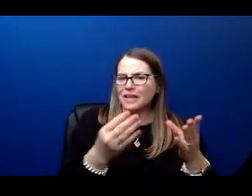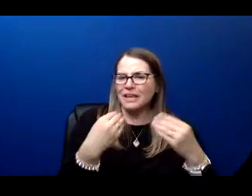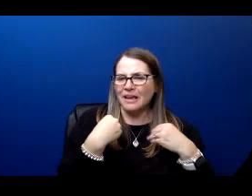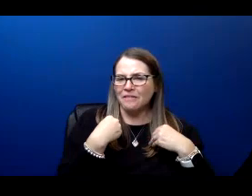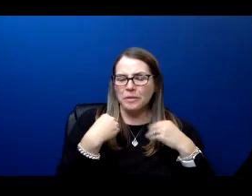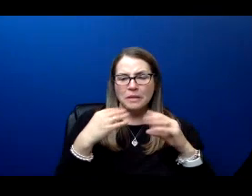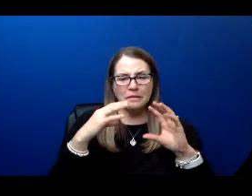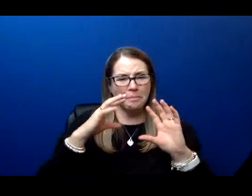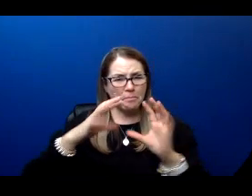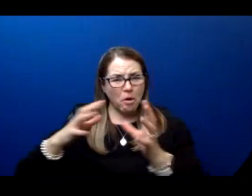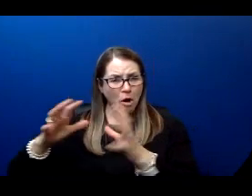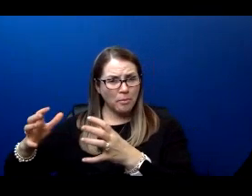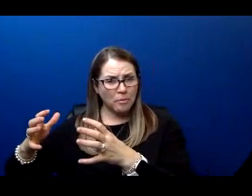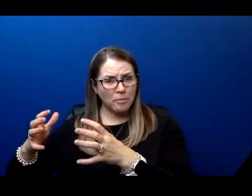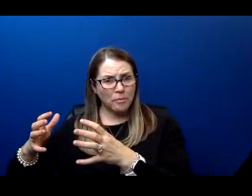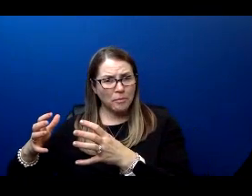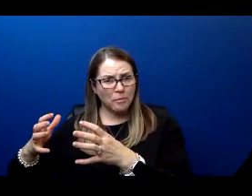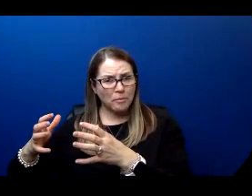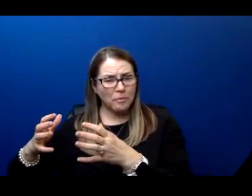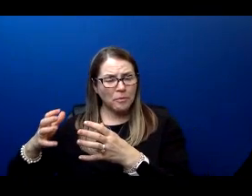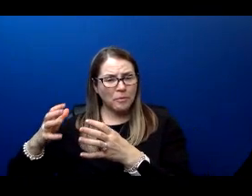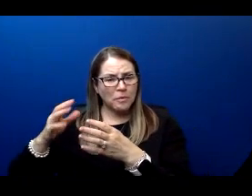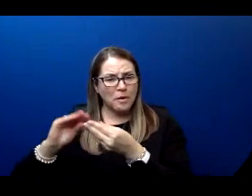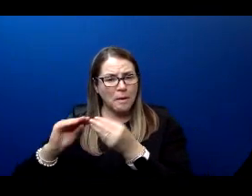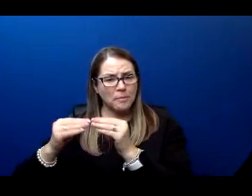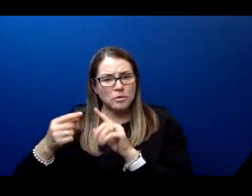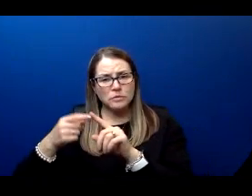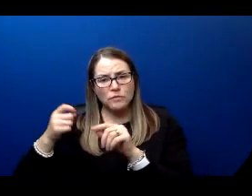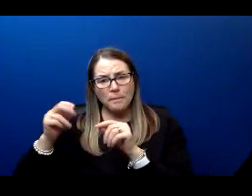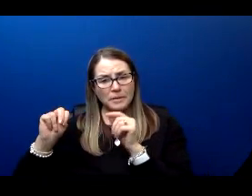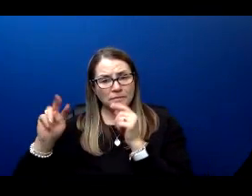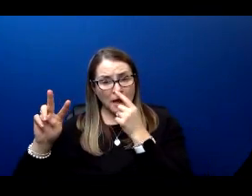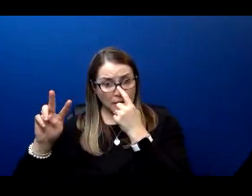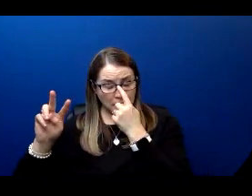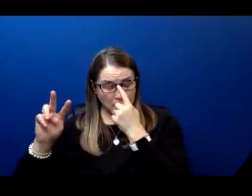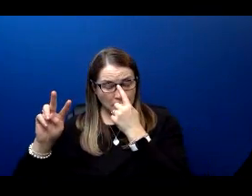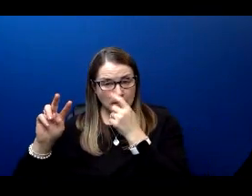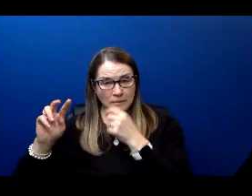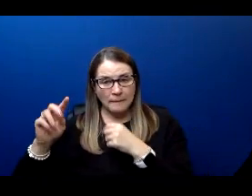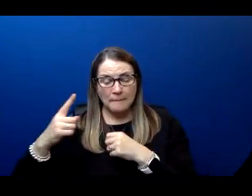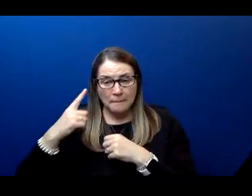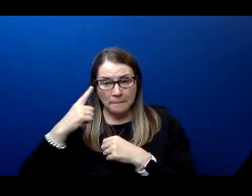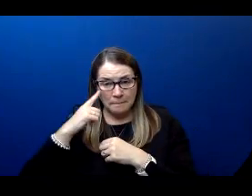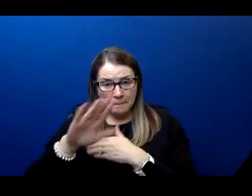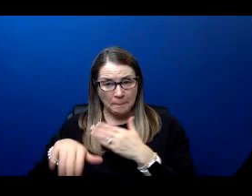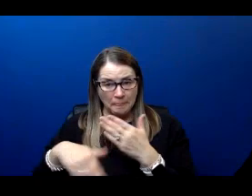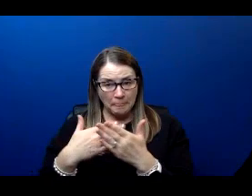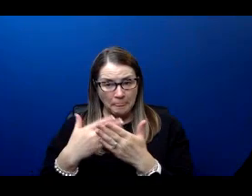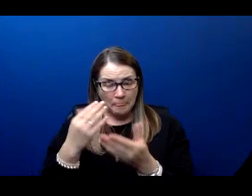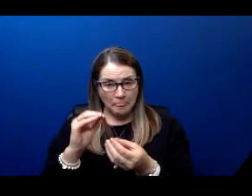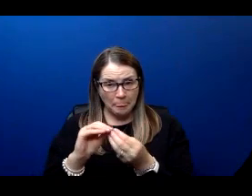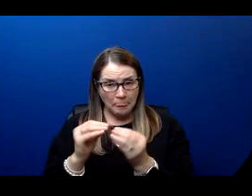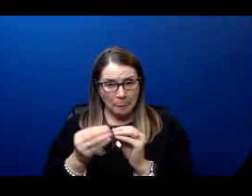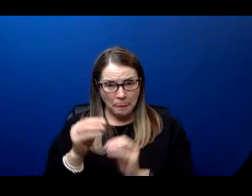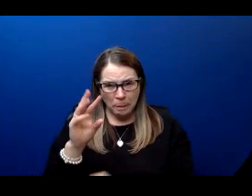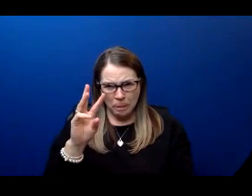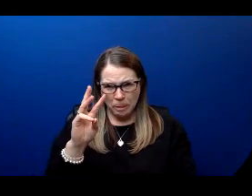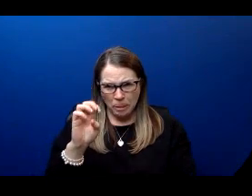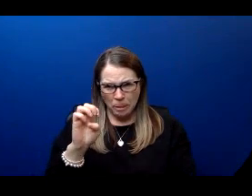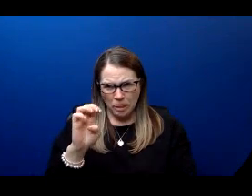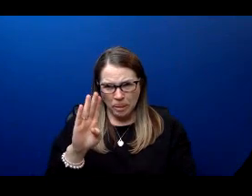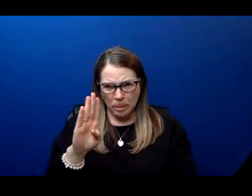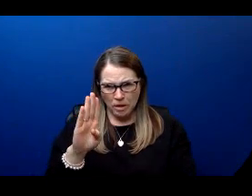came from the demographer, like here in the state of Nevada. But I believe that all the numbers were collected from the WebIC